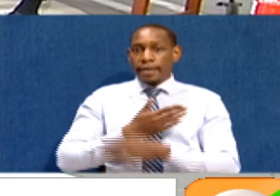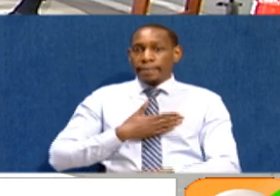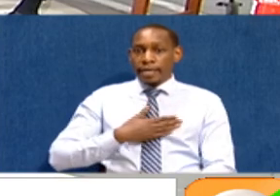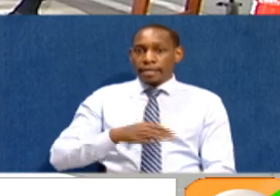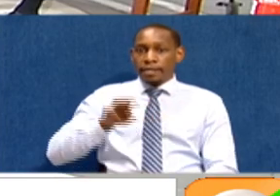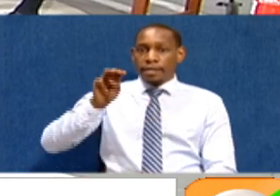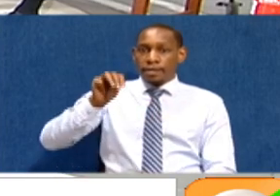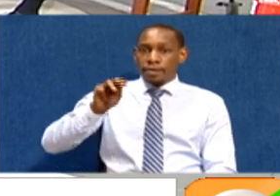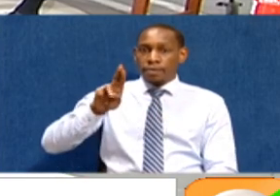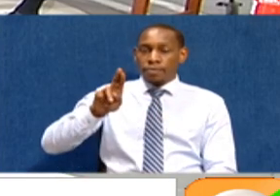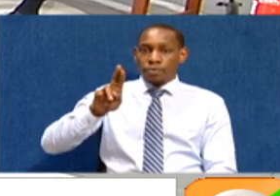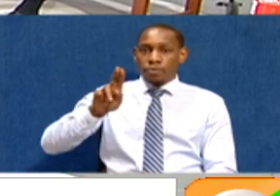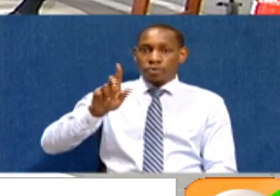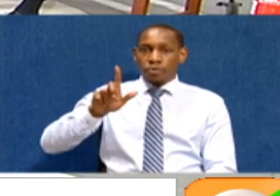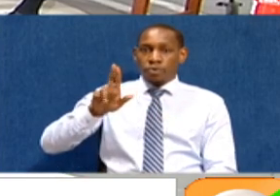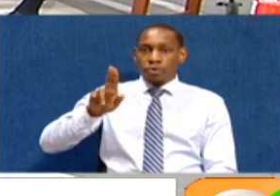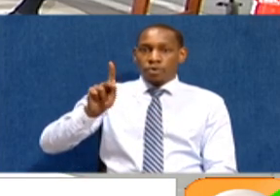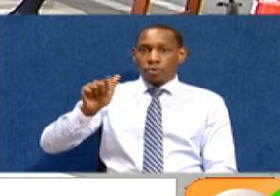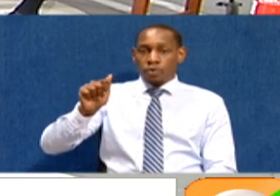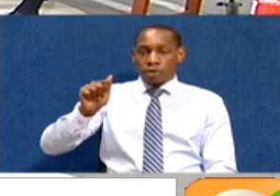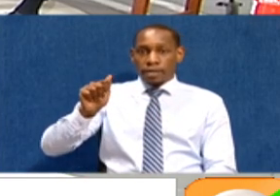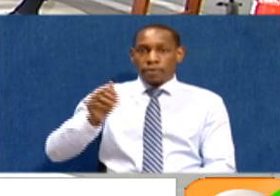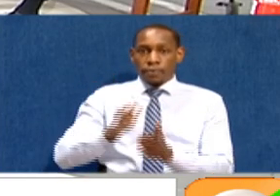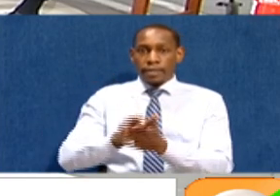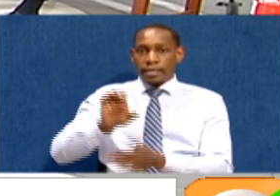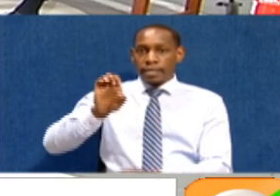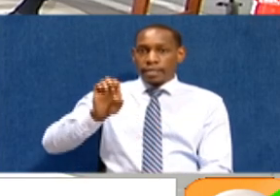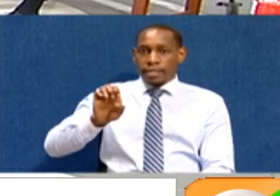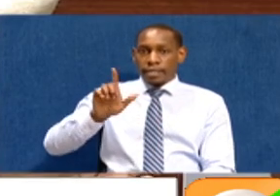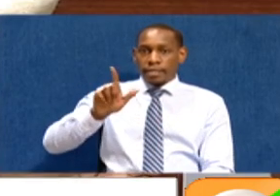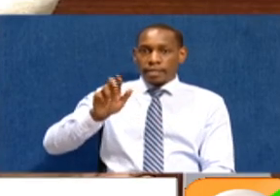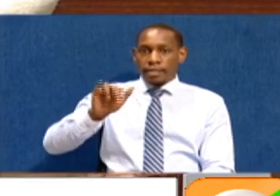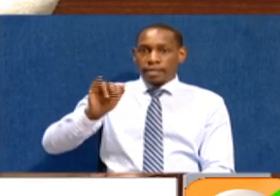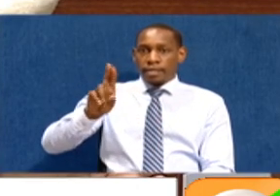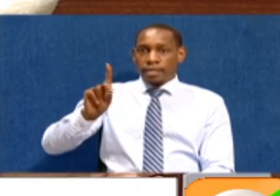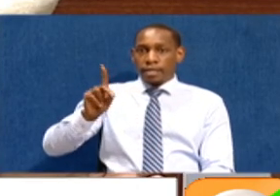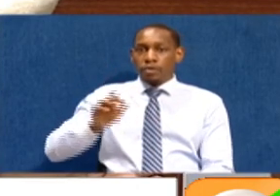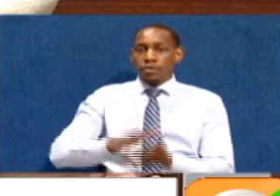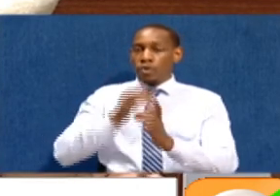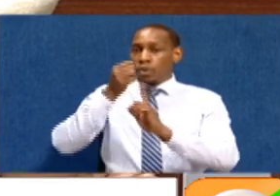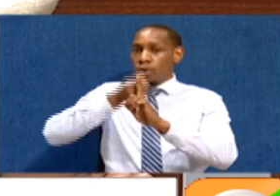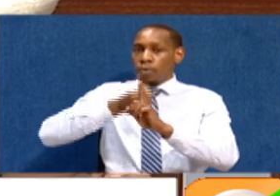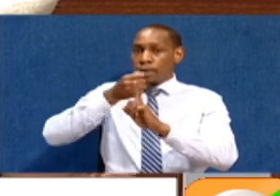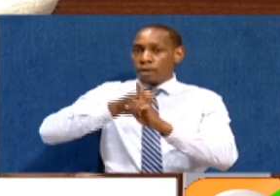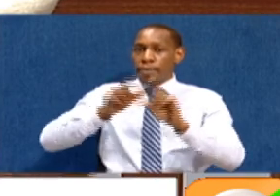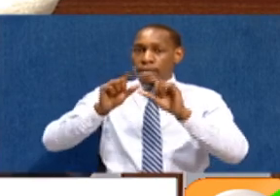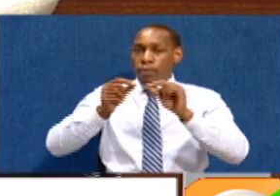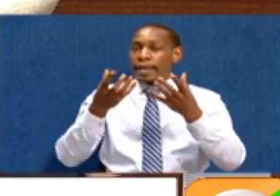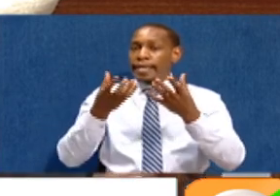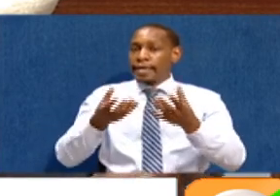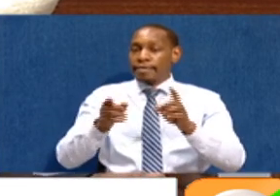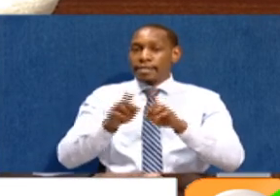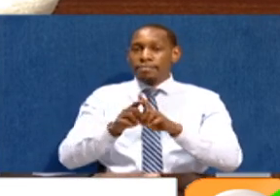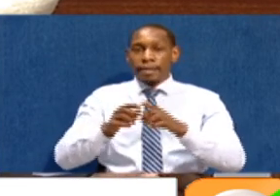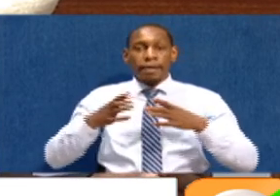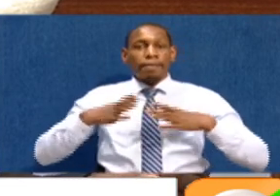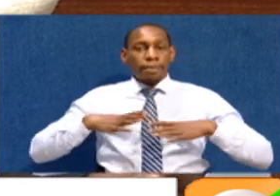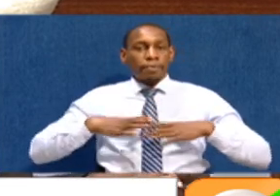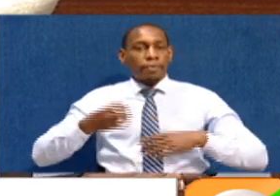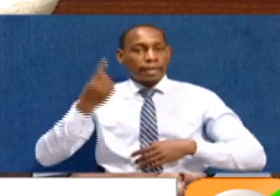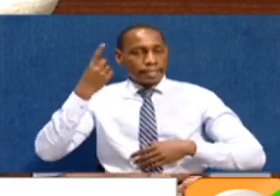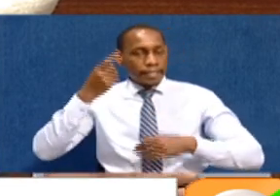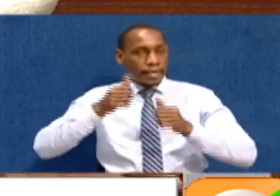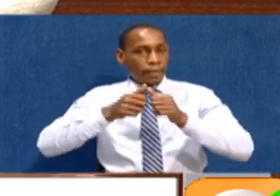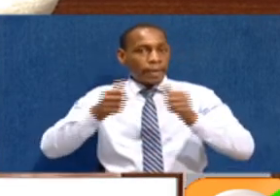Barack Muluka and I think Eliud Owalo, they are midwifing a very powerful message and is resonating with the